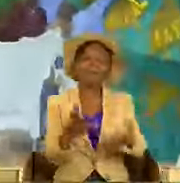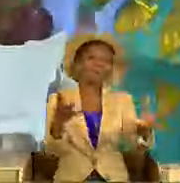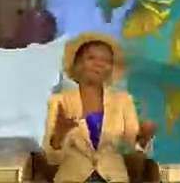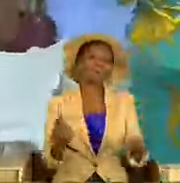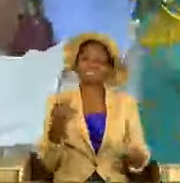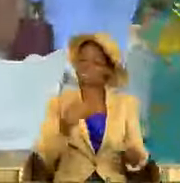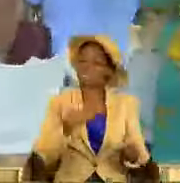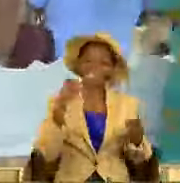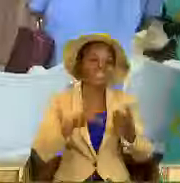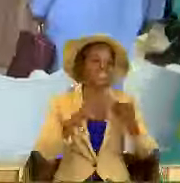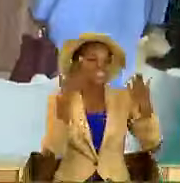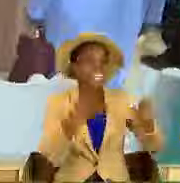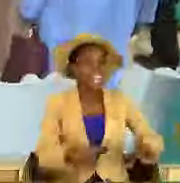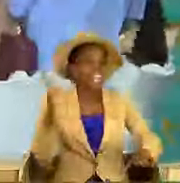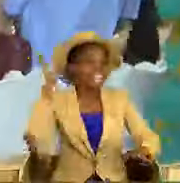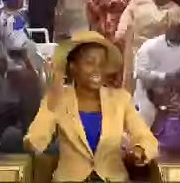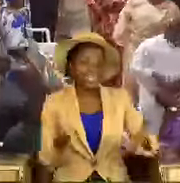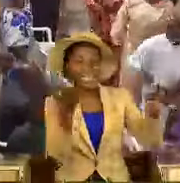number